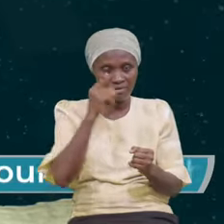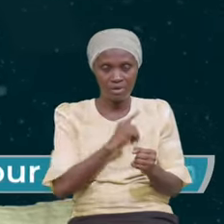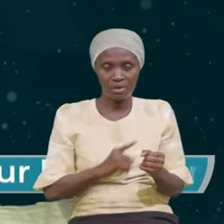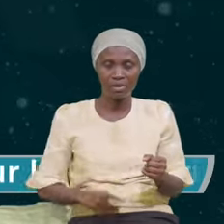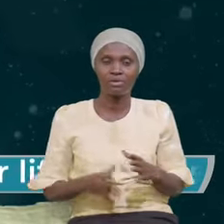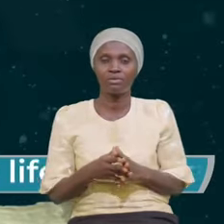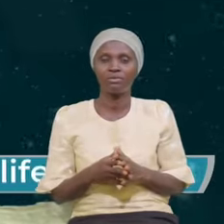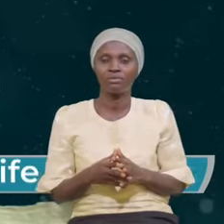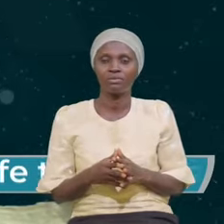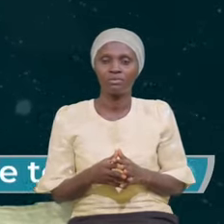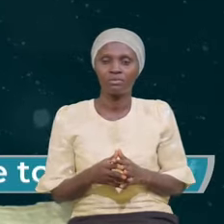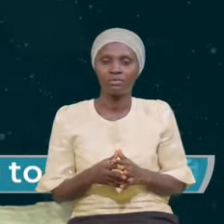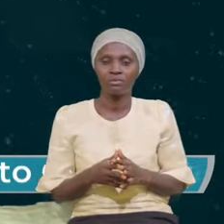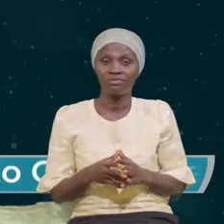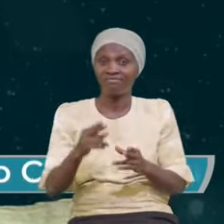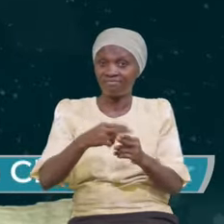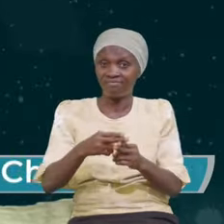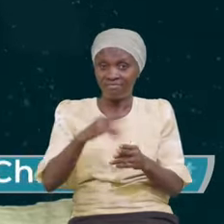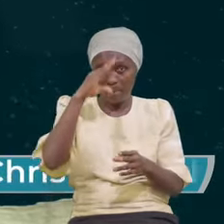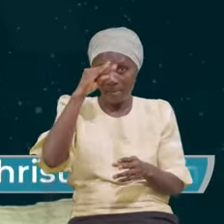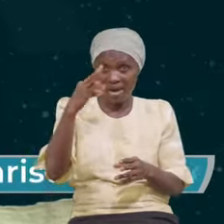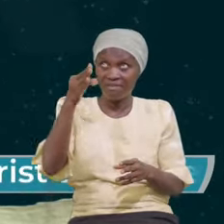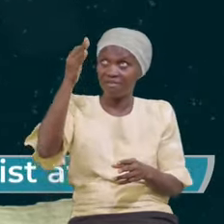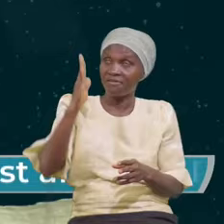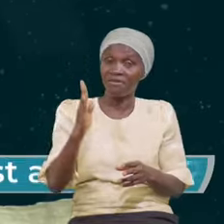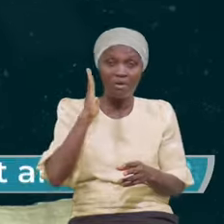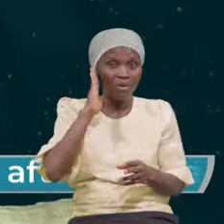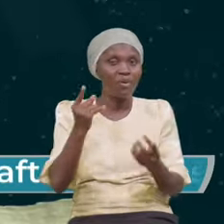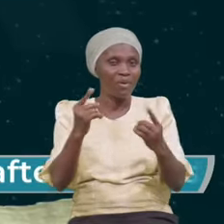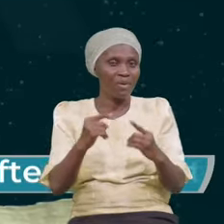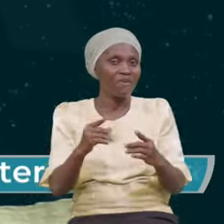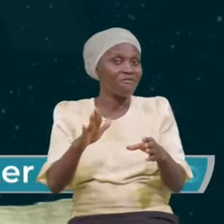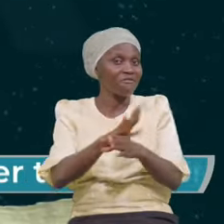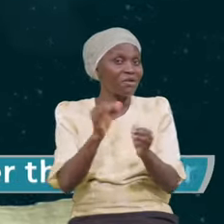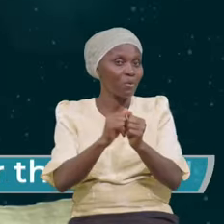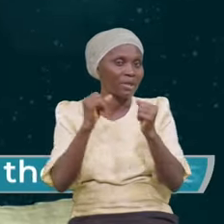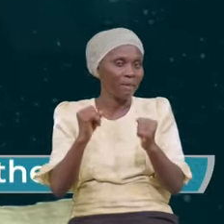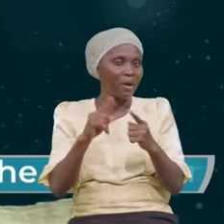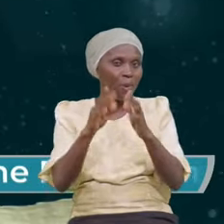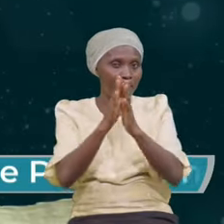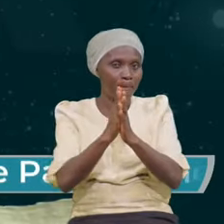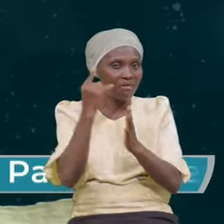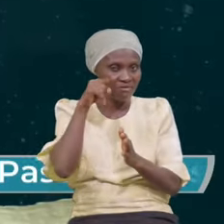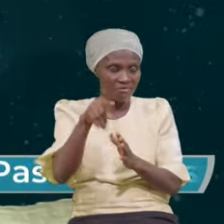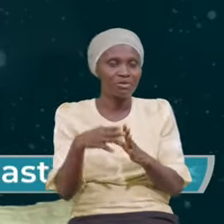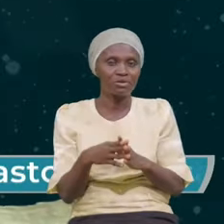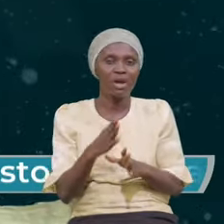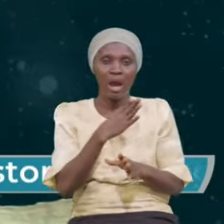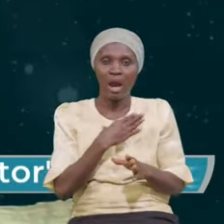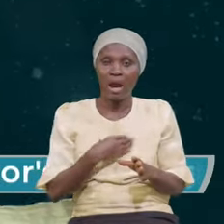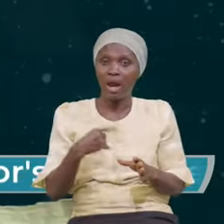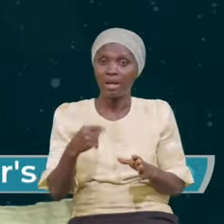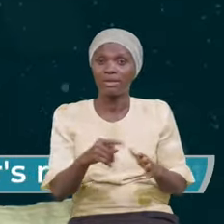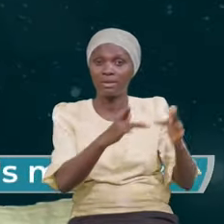Very soon, the man of God will be coming, loaded, to pray for you and the mercy